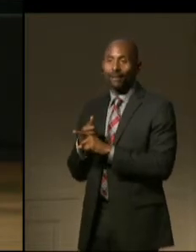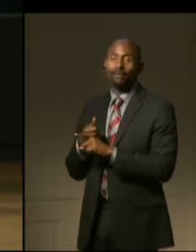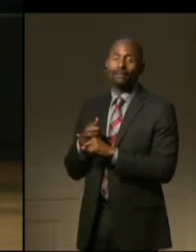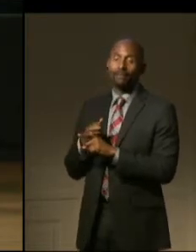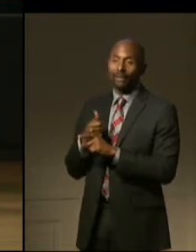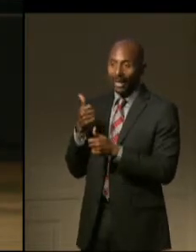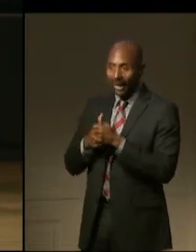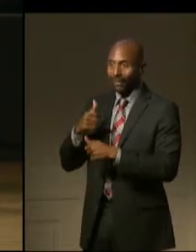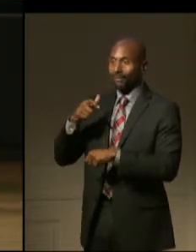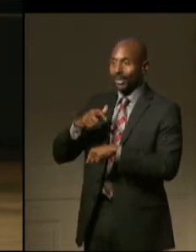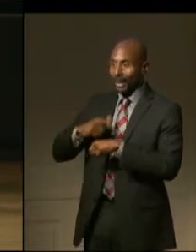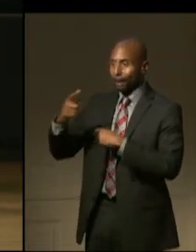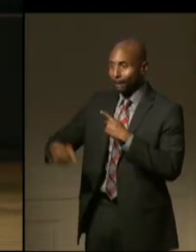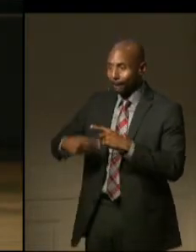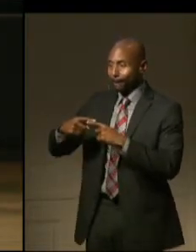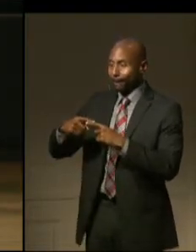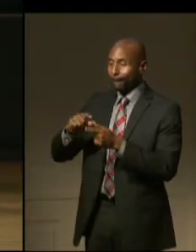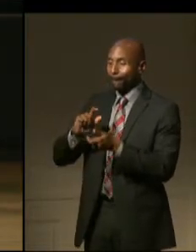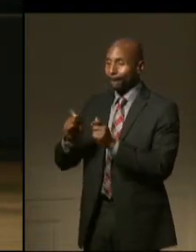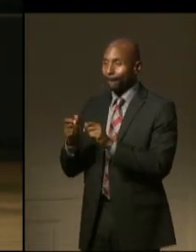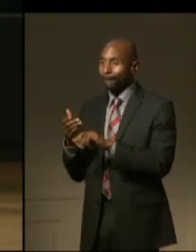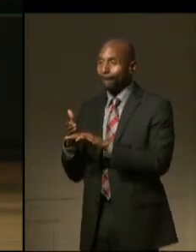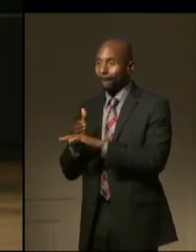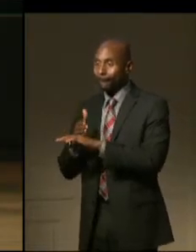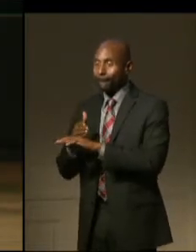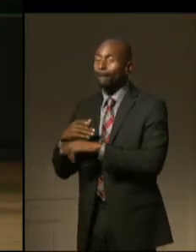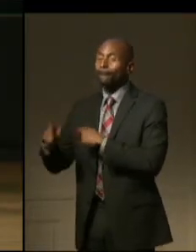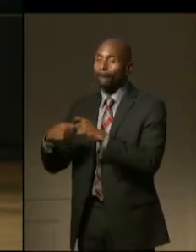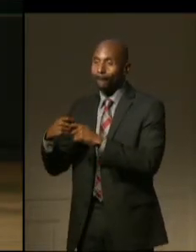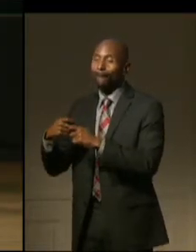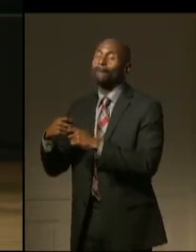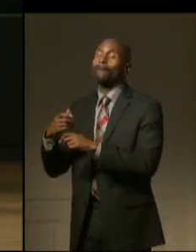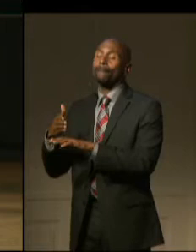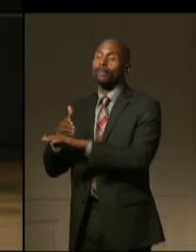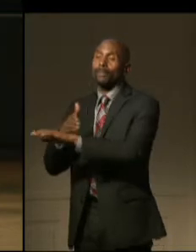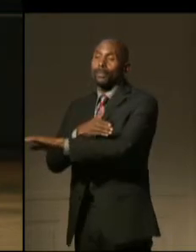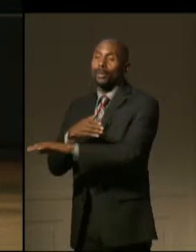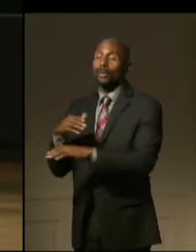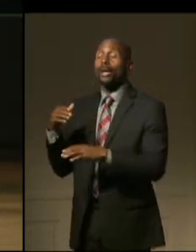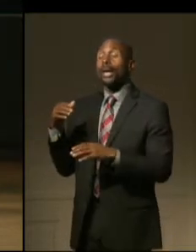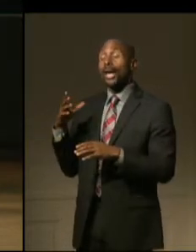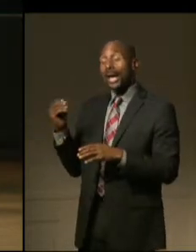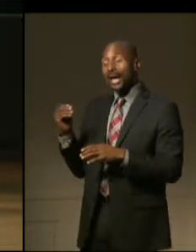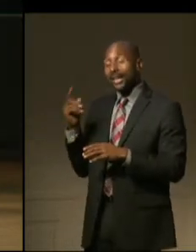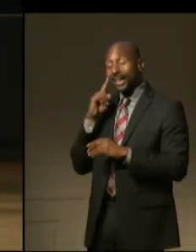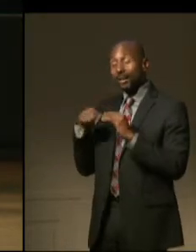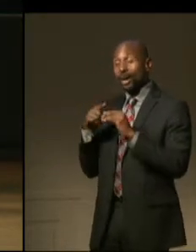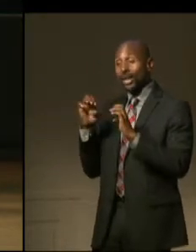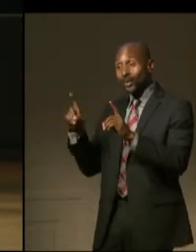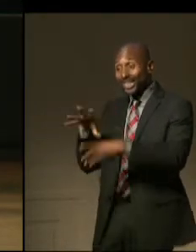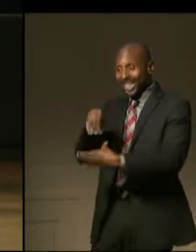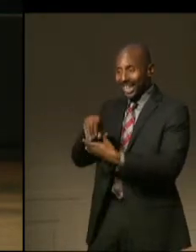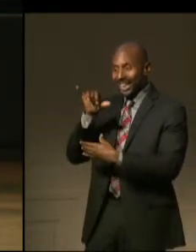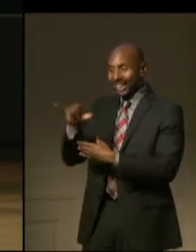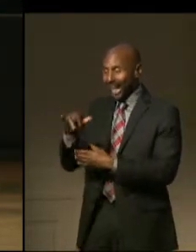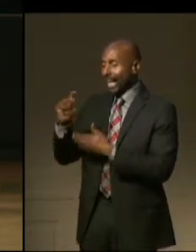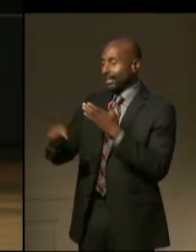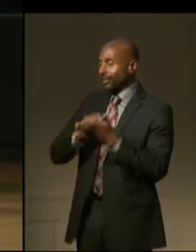every iteration, so it's important to explore the avenues with education inside of that.